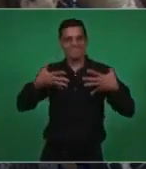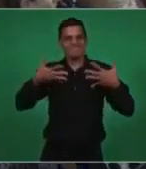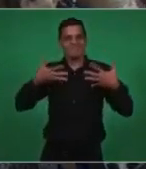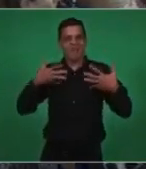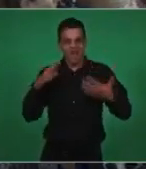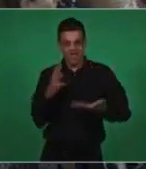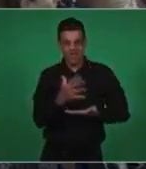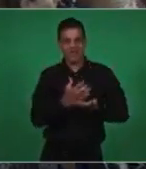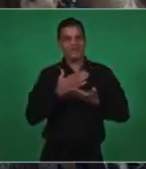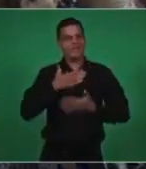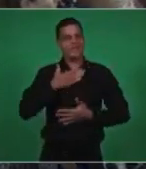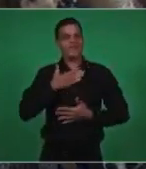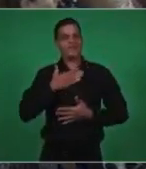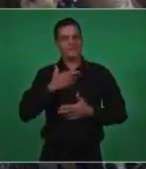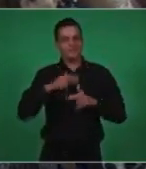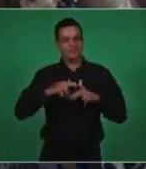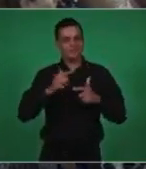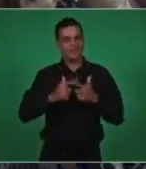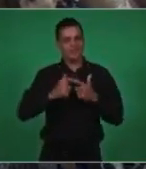adore your God.